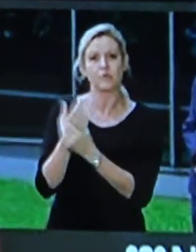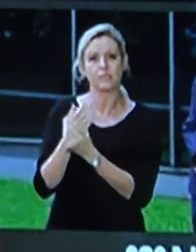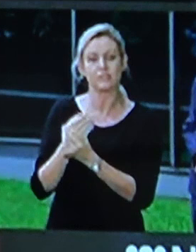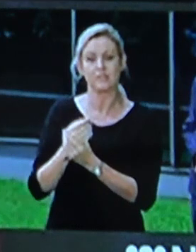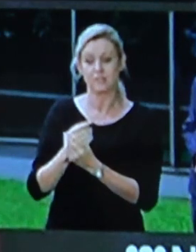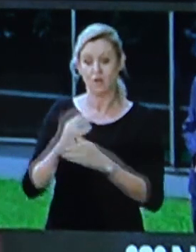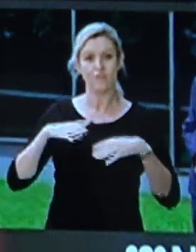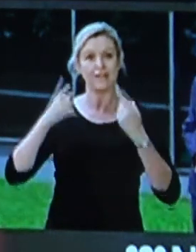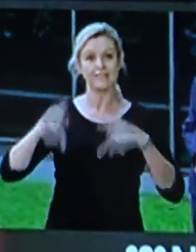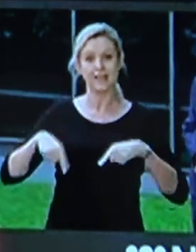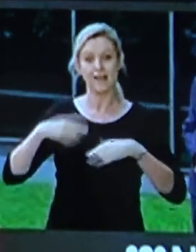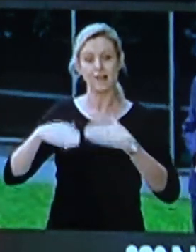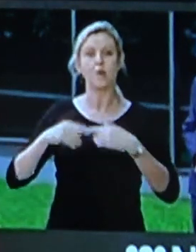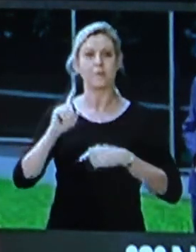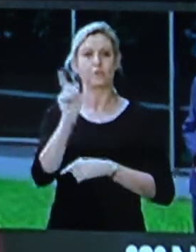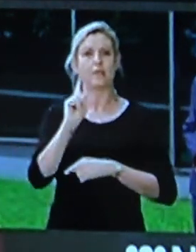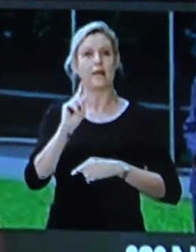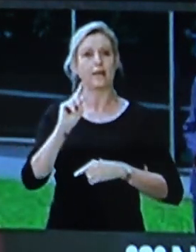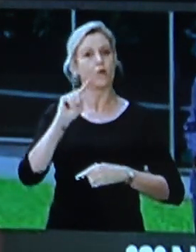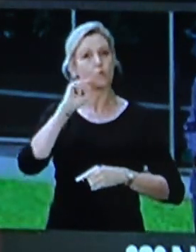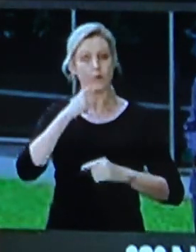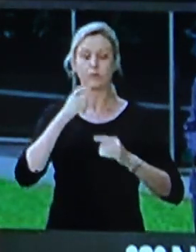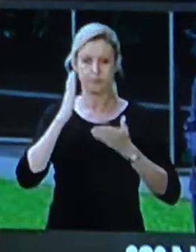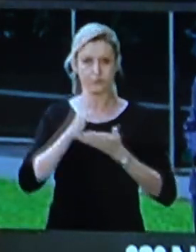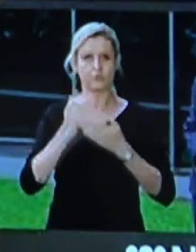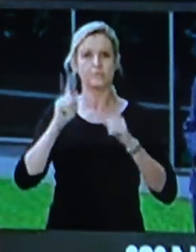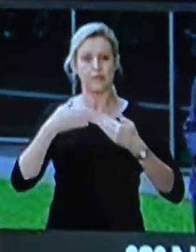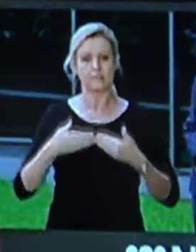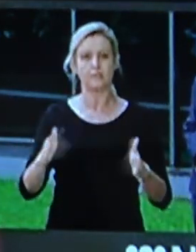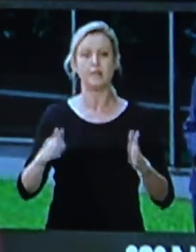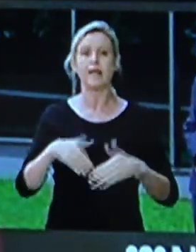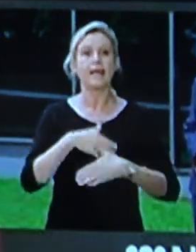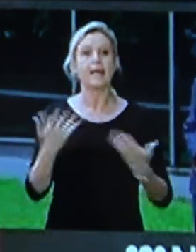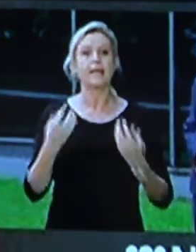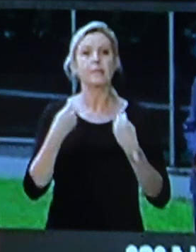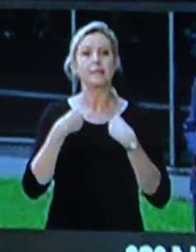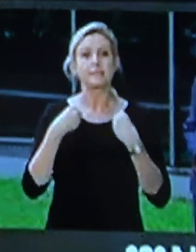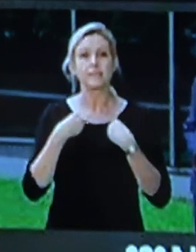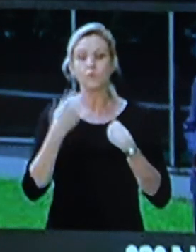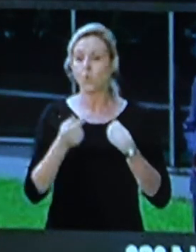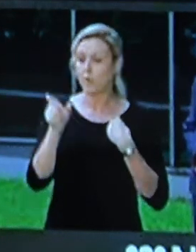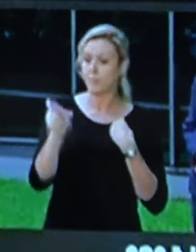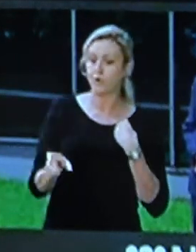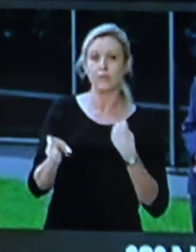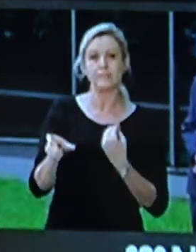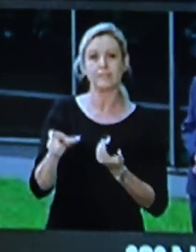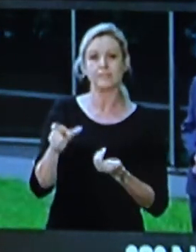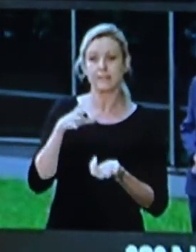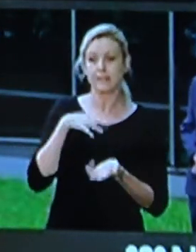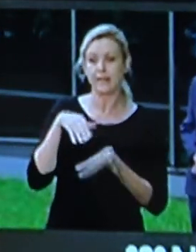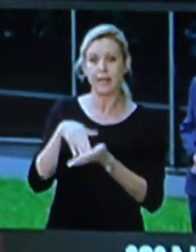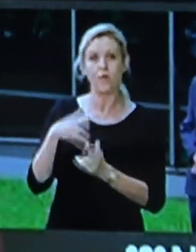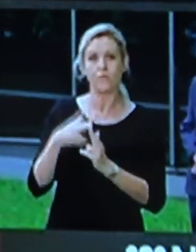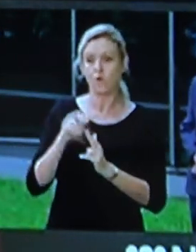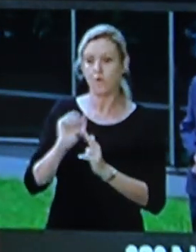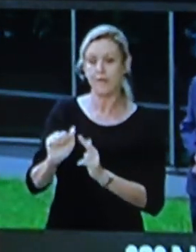formally start the process. And this morning, businesses can log on, or any individual who can need support in retooling or would like